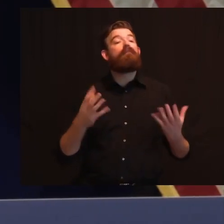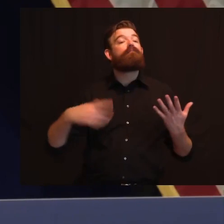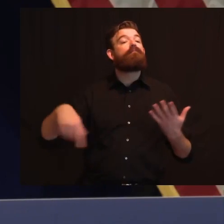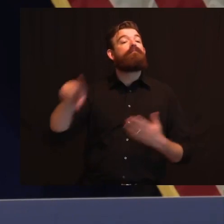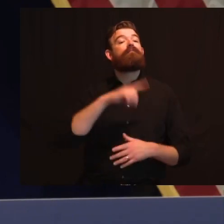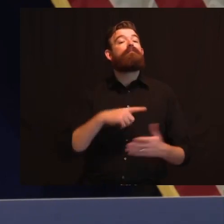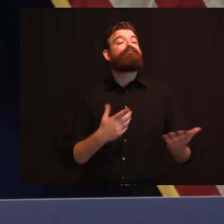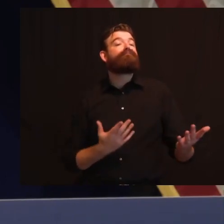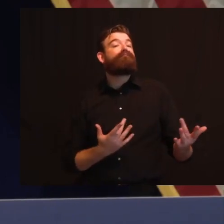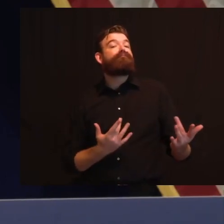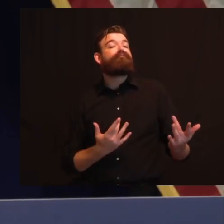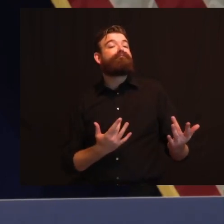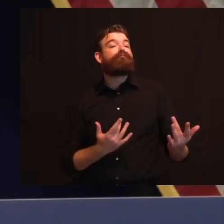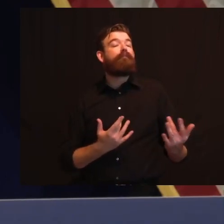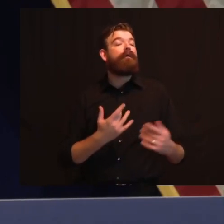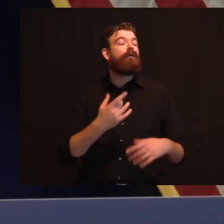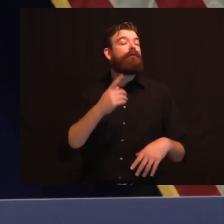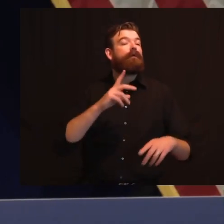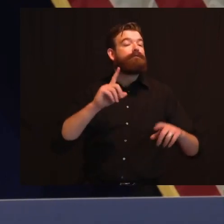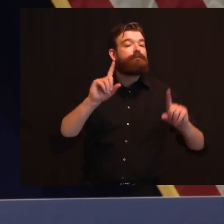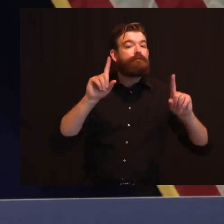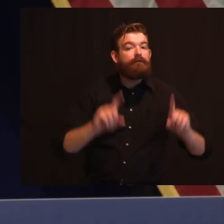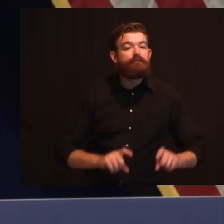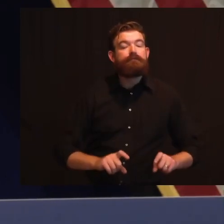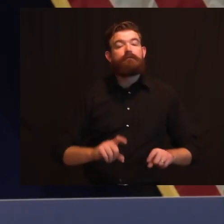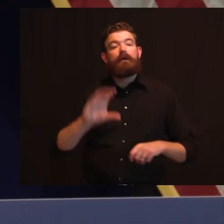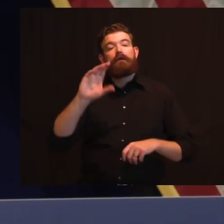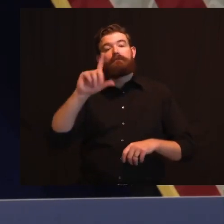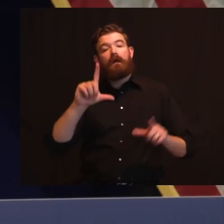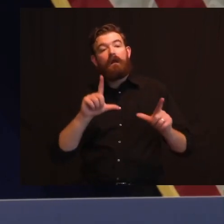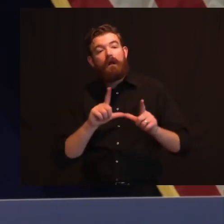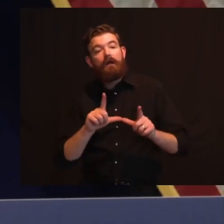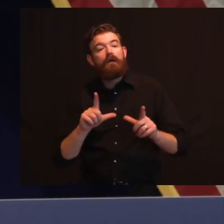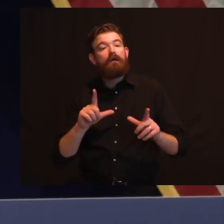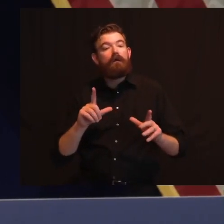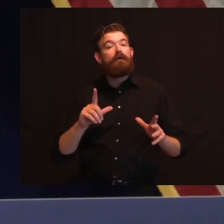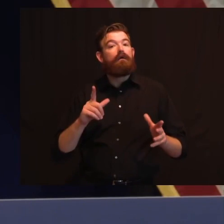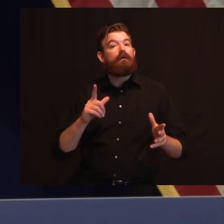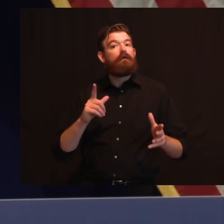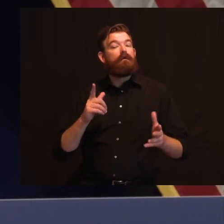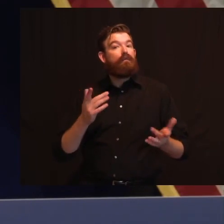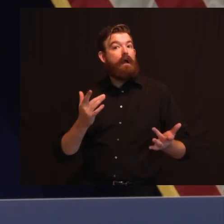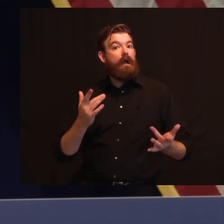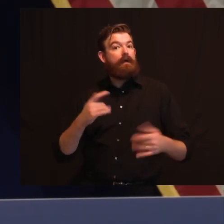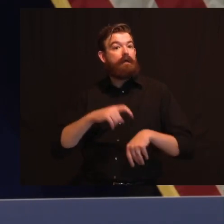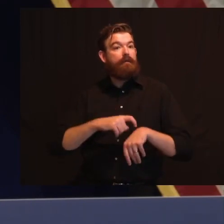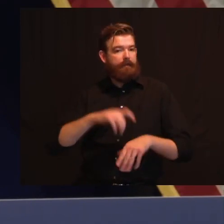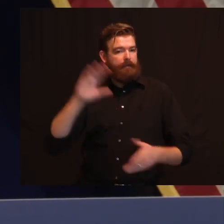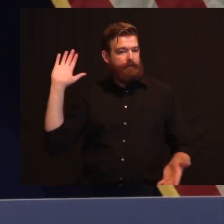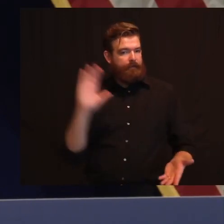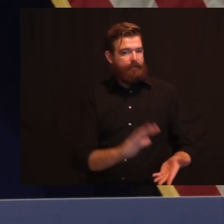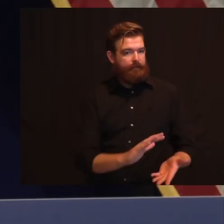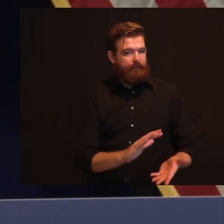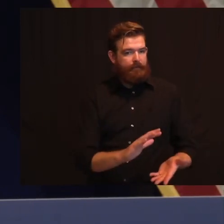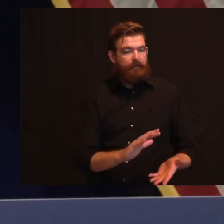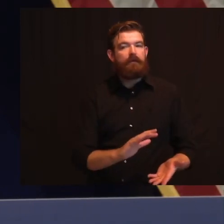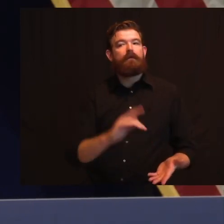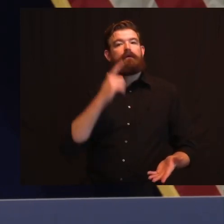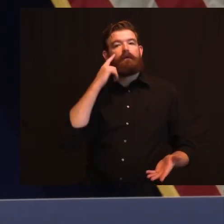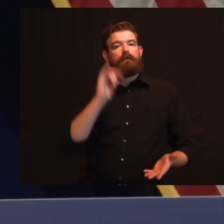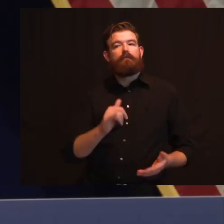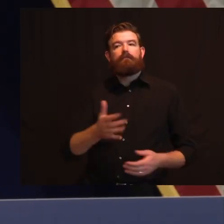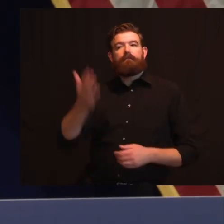inspections are all down to pre-COVID-19 levels, thanks to great collaboration with our state's community